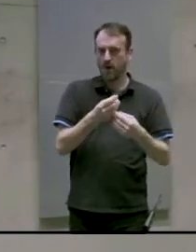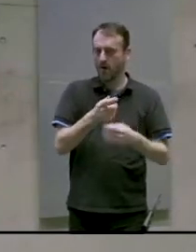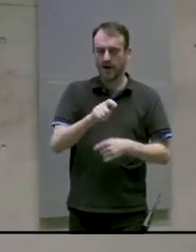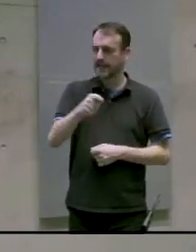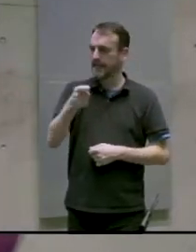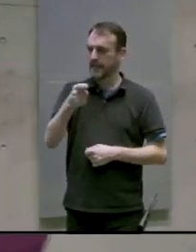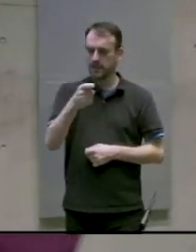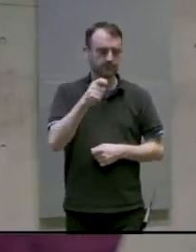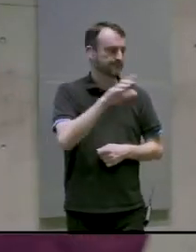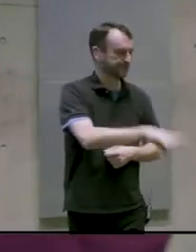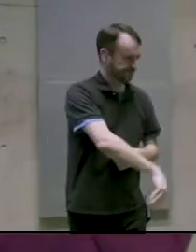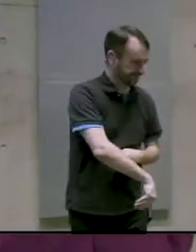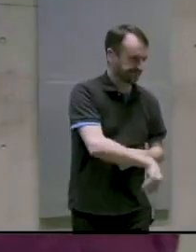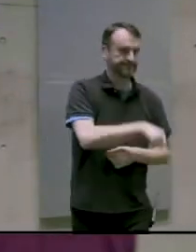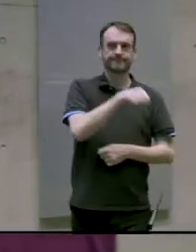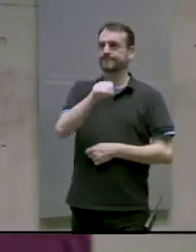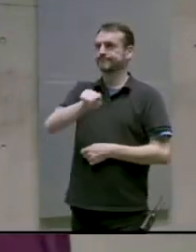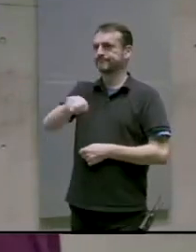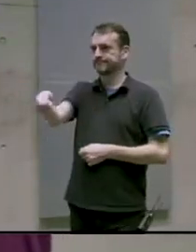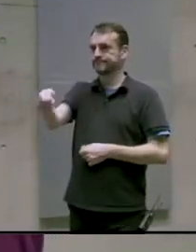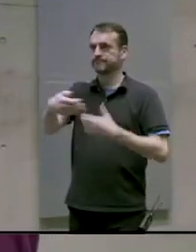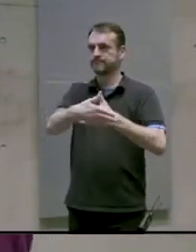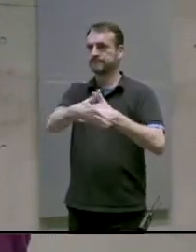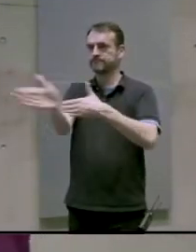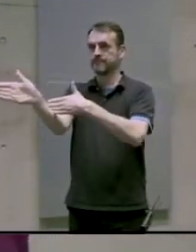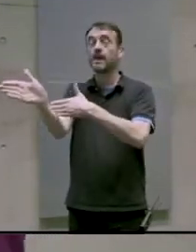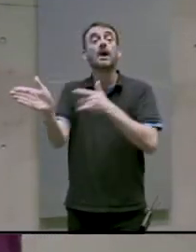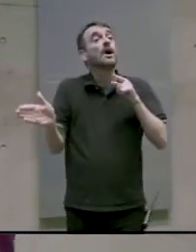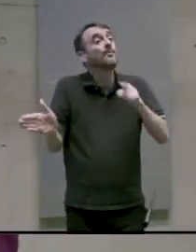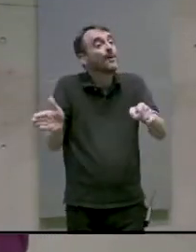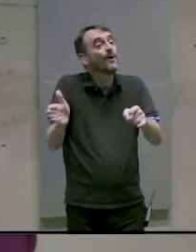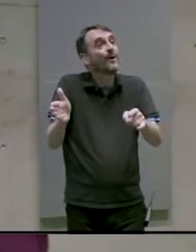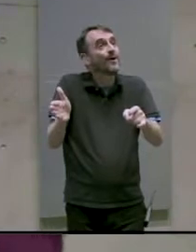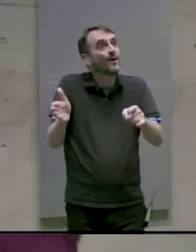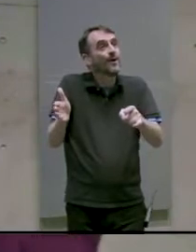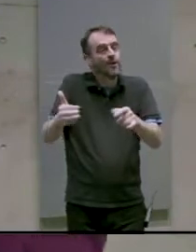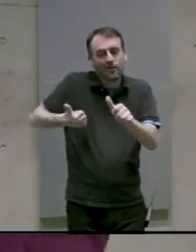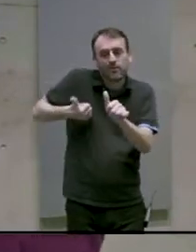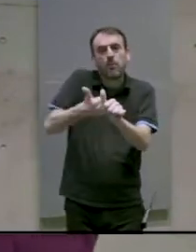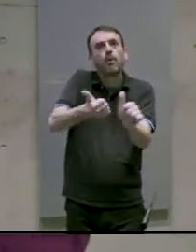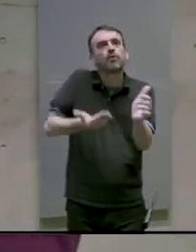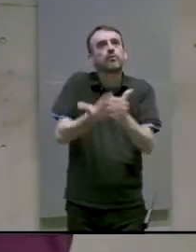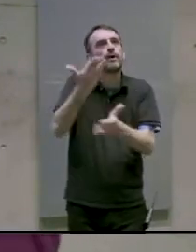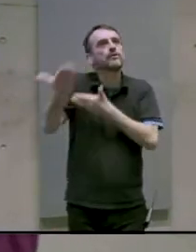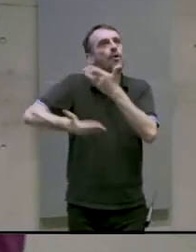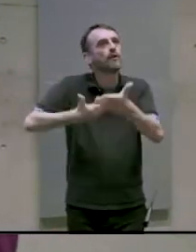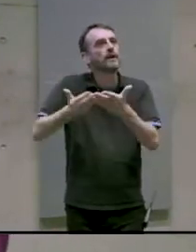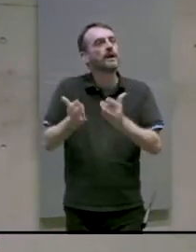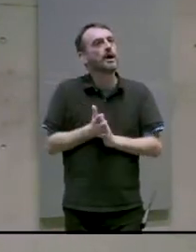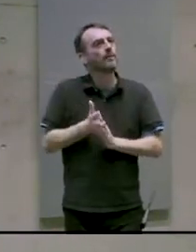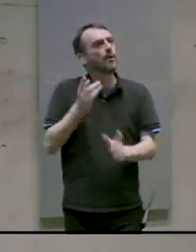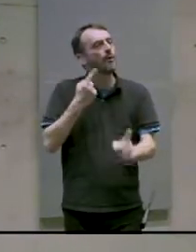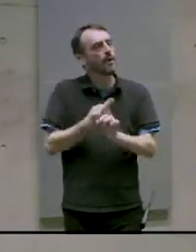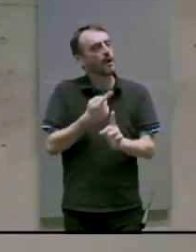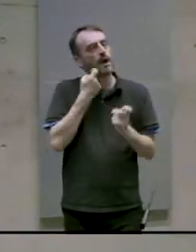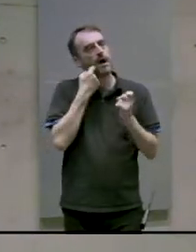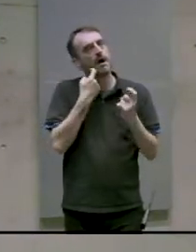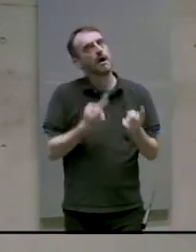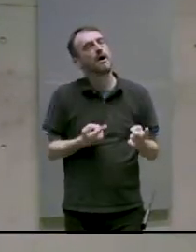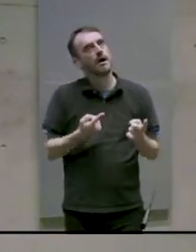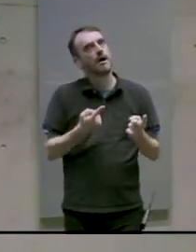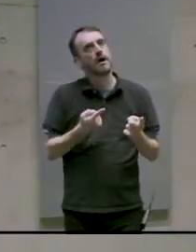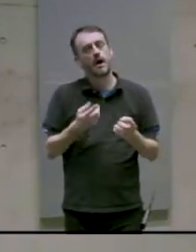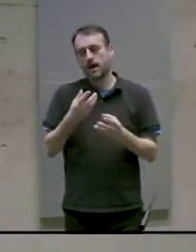door. But you want to put story behind it and make them more. Unfortunately, we found very quickly that you make